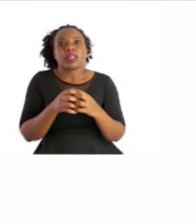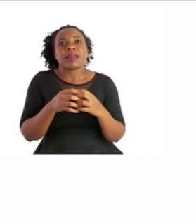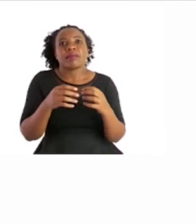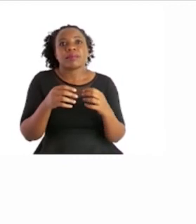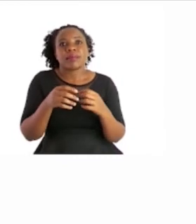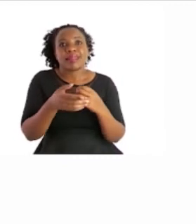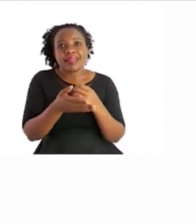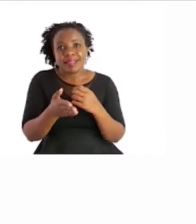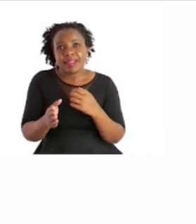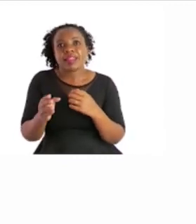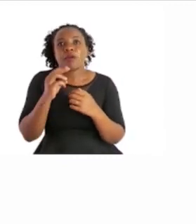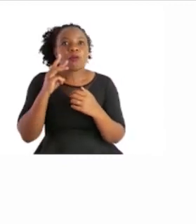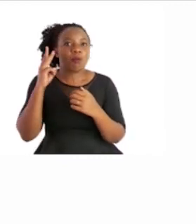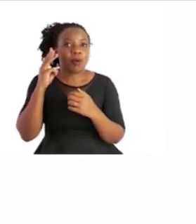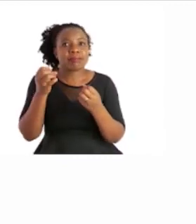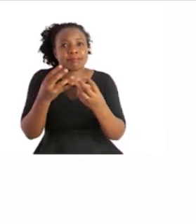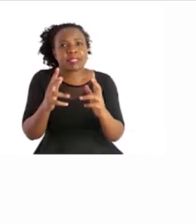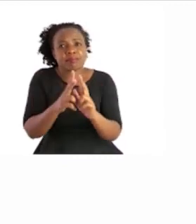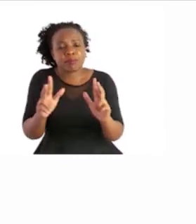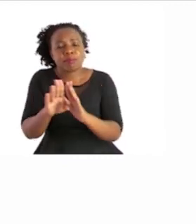people absent.